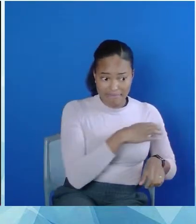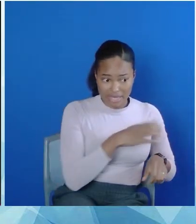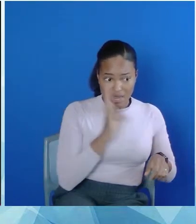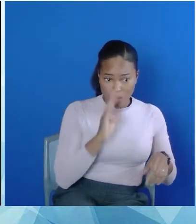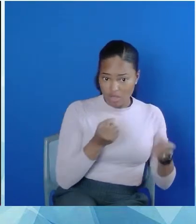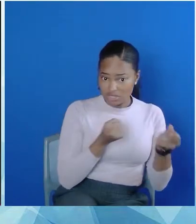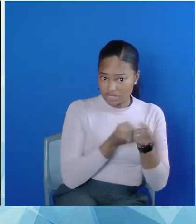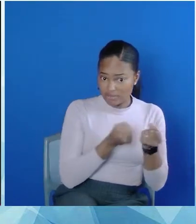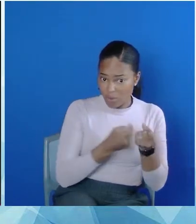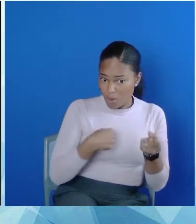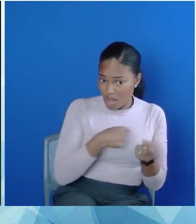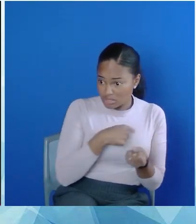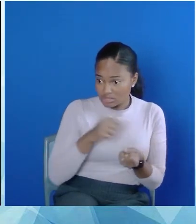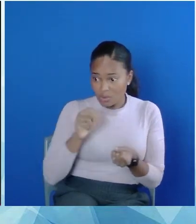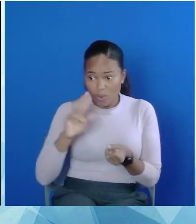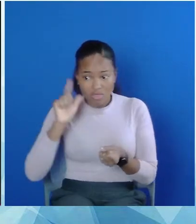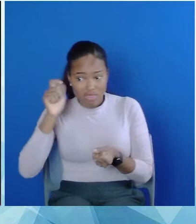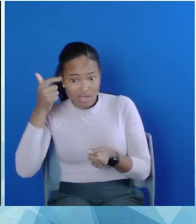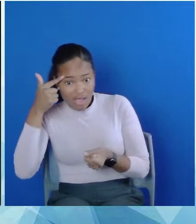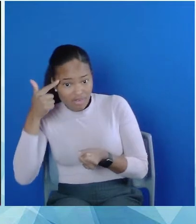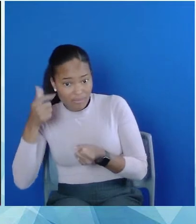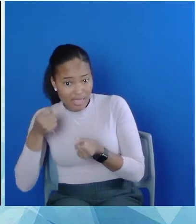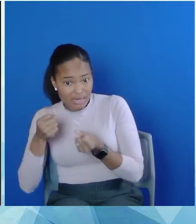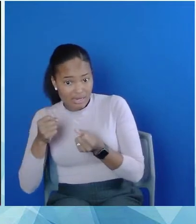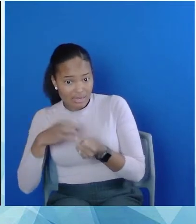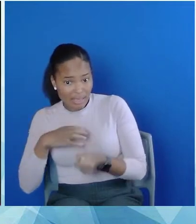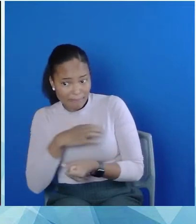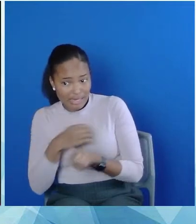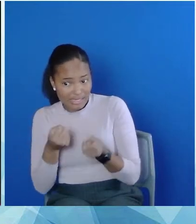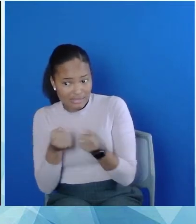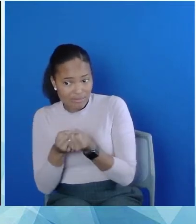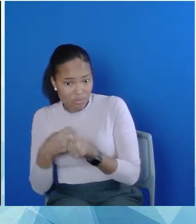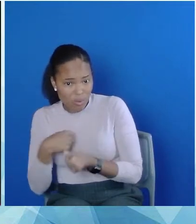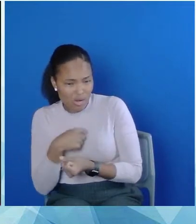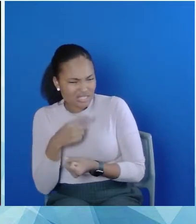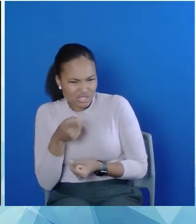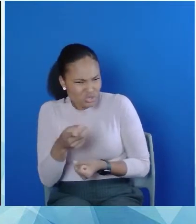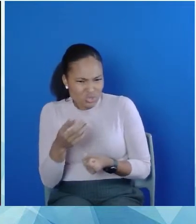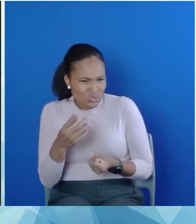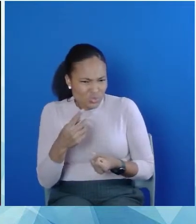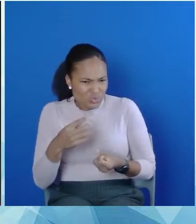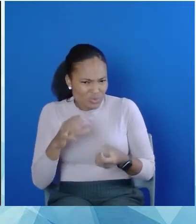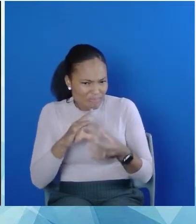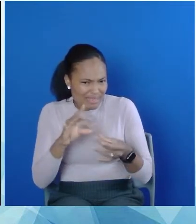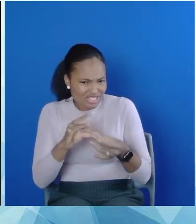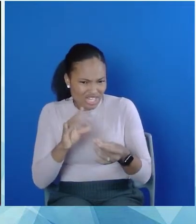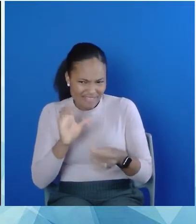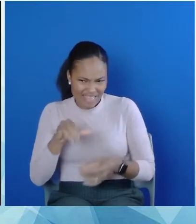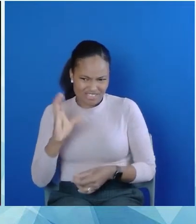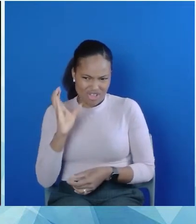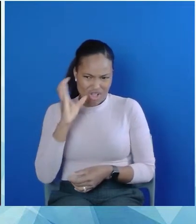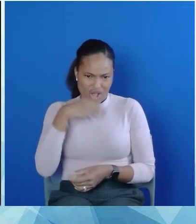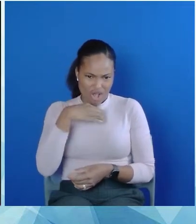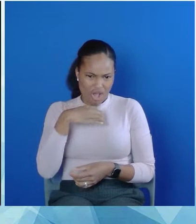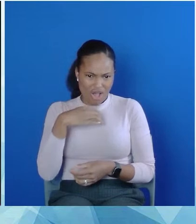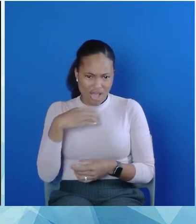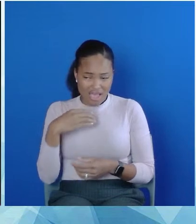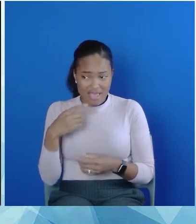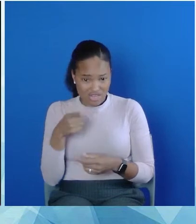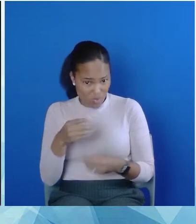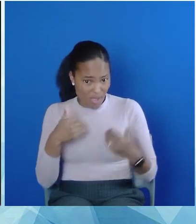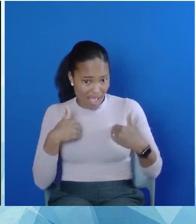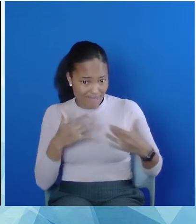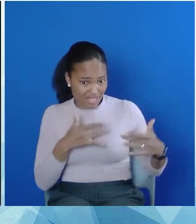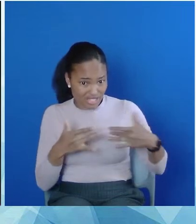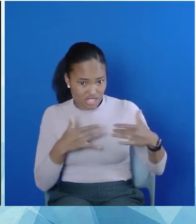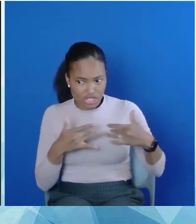Committee? Like you said, this is odd, and you have concerns. Are we less likely to get support from one of the other? I